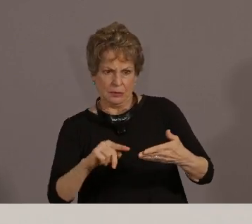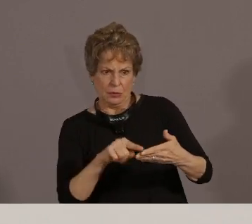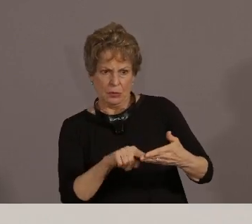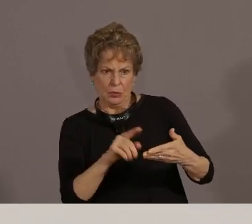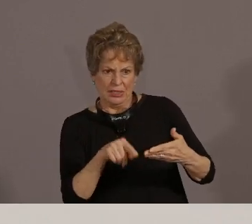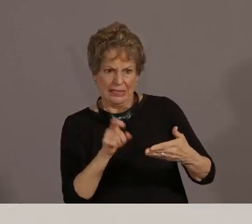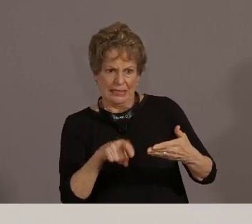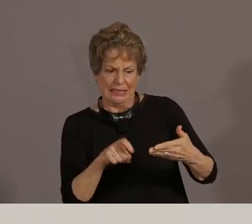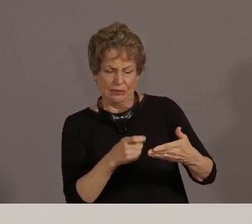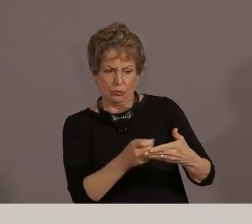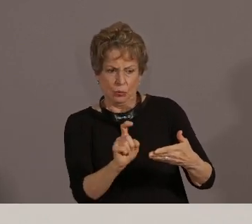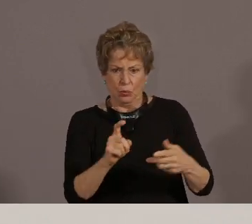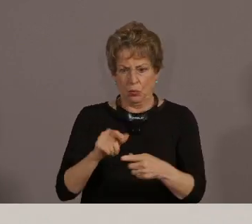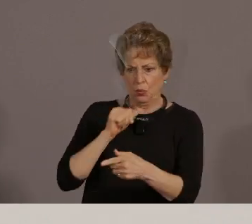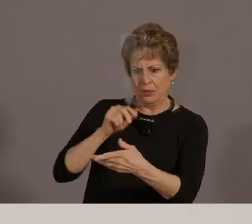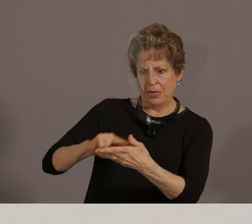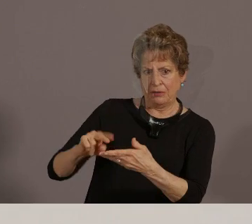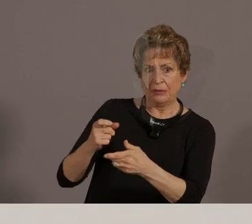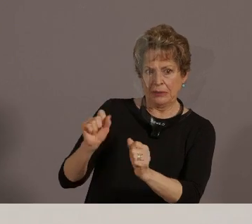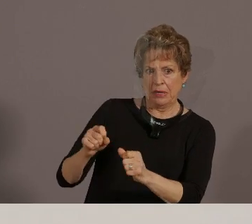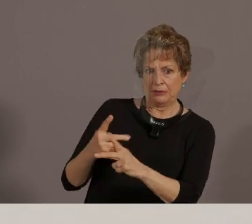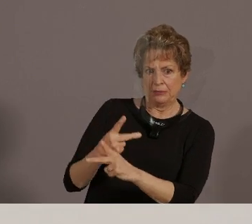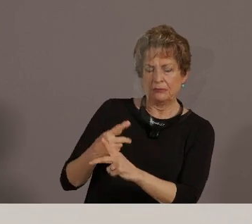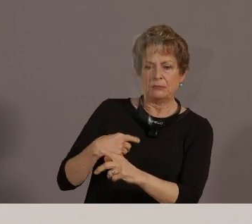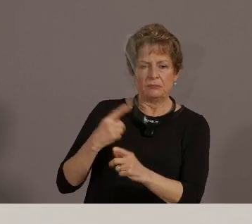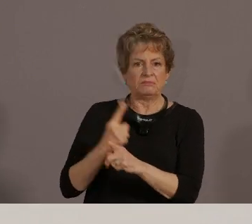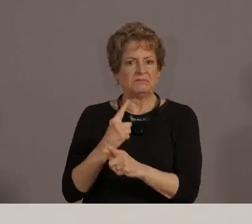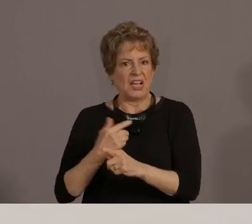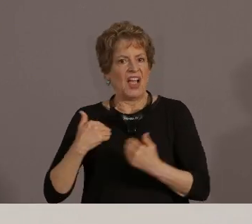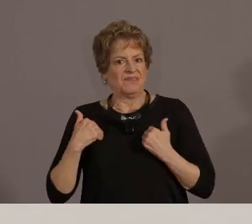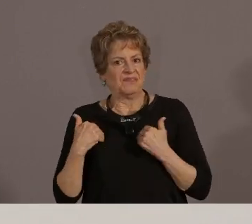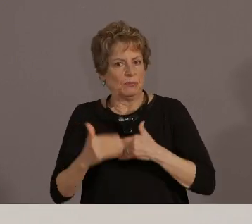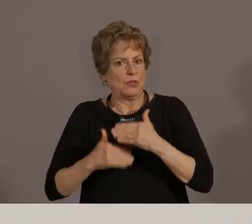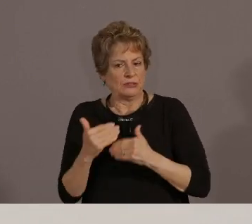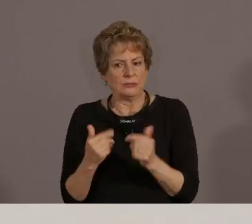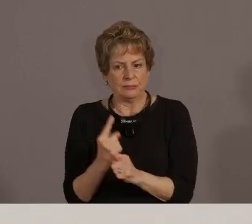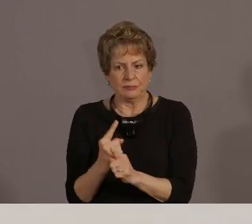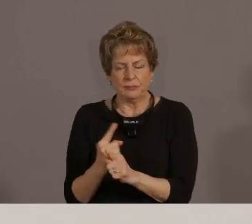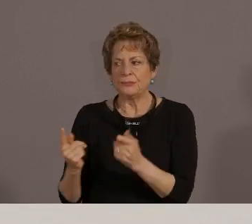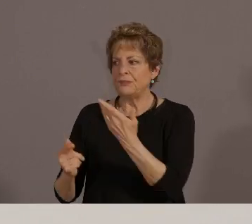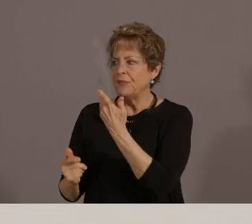Sounds good. Thank you very much. Thank you. Next is Juan Juarez. Hi, Juan.